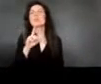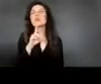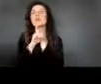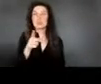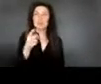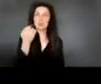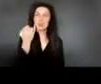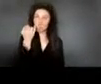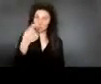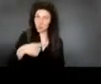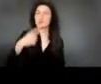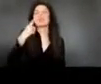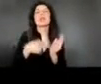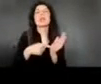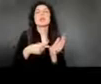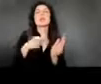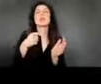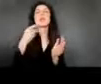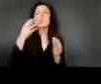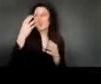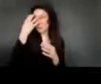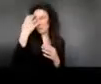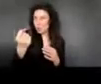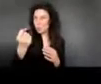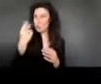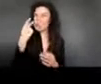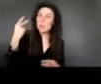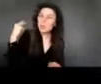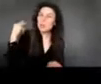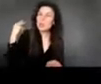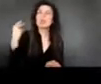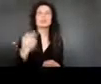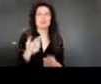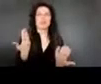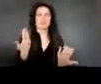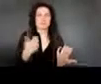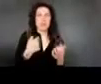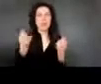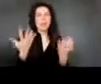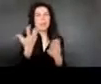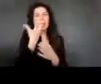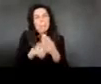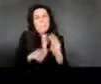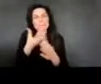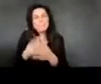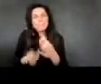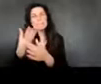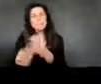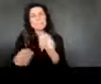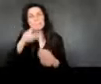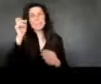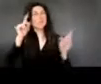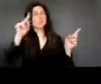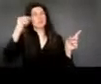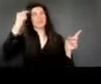to focus on memory, for example, there's a lot of this kind of memory gaps because the capital changes the